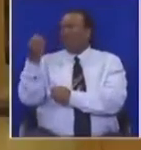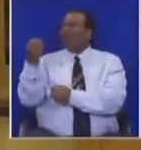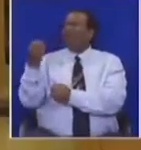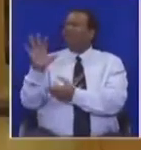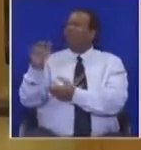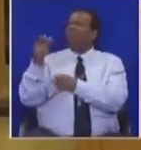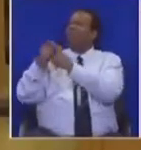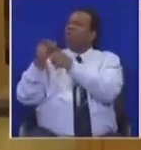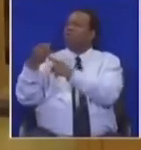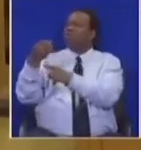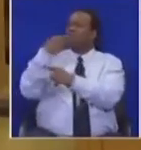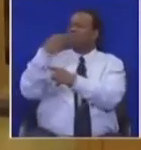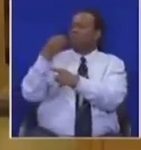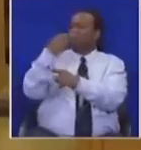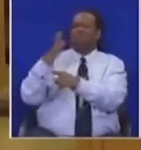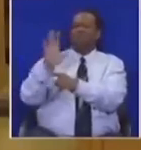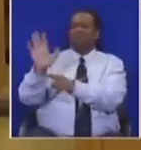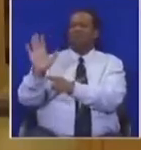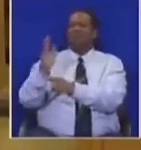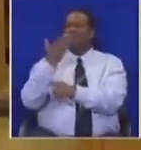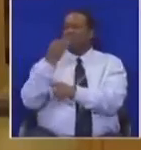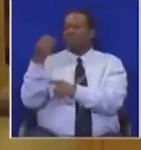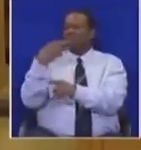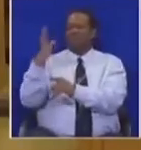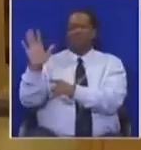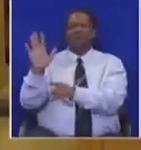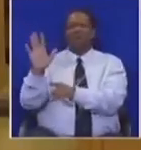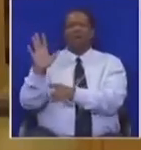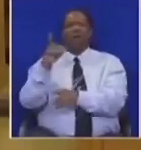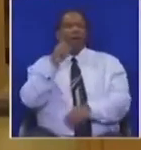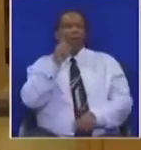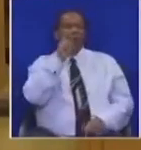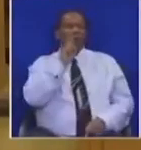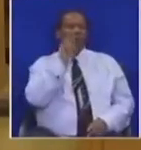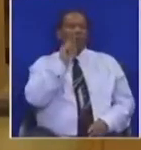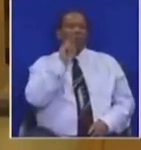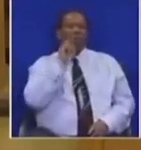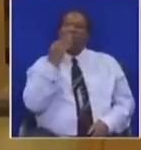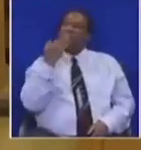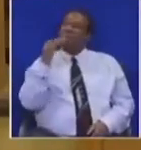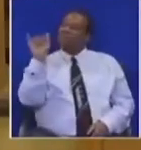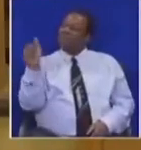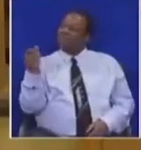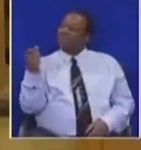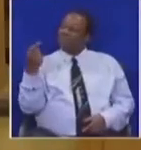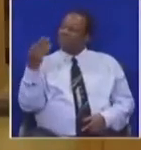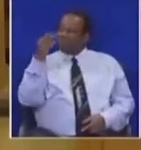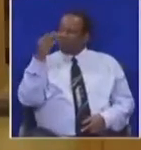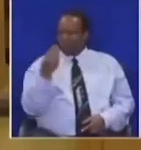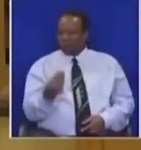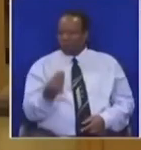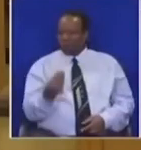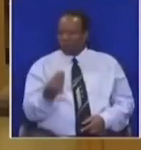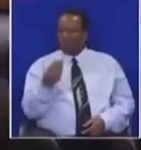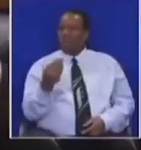Musungungfunza. Ngimdala mangingaka ngiyona ingane ngifuna ukufunzwa. Musa ukungifunza